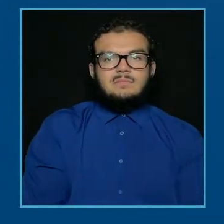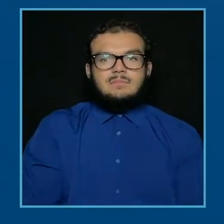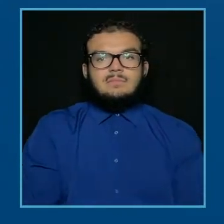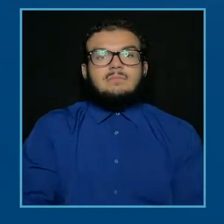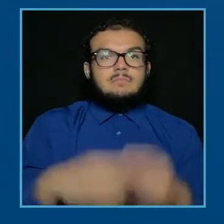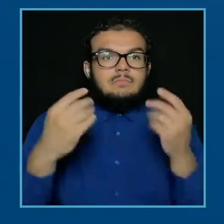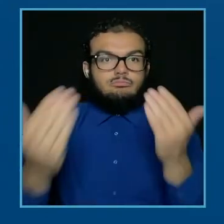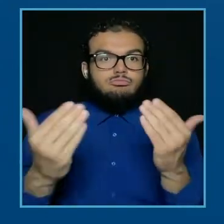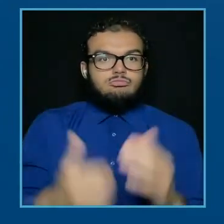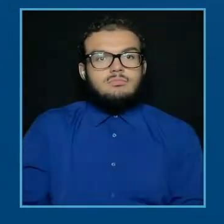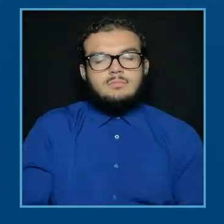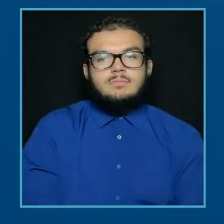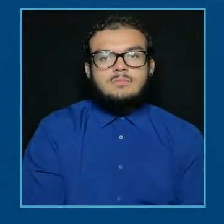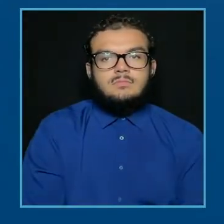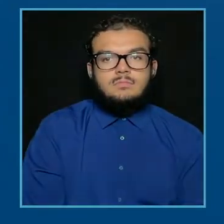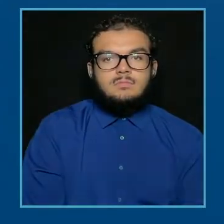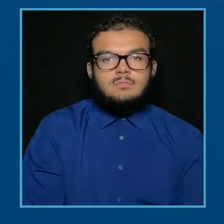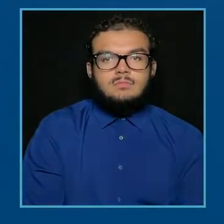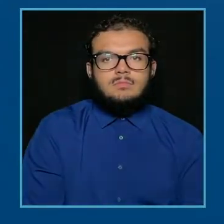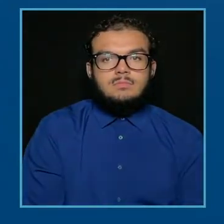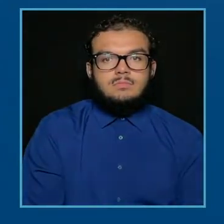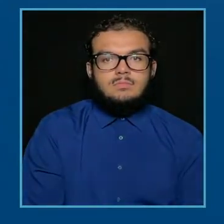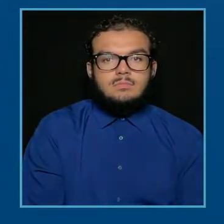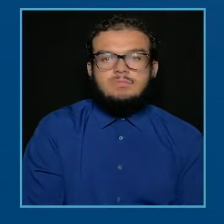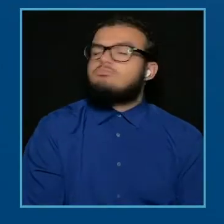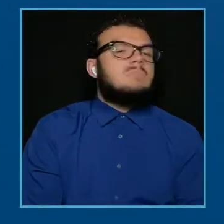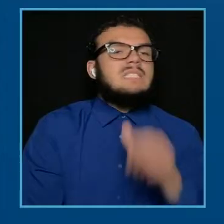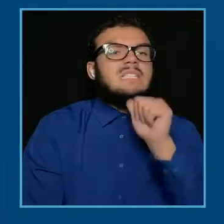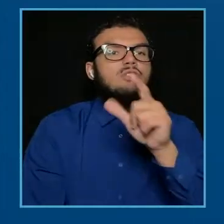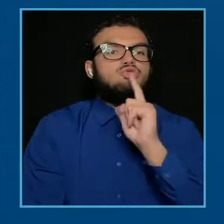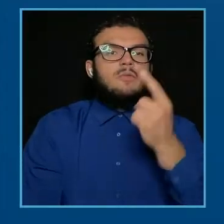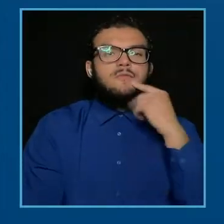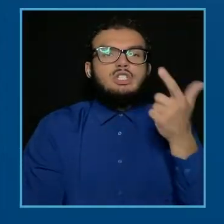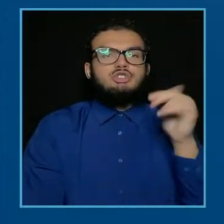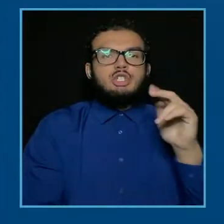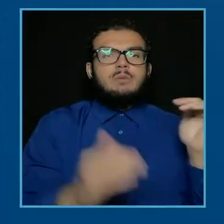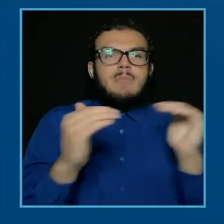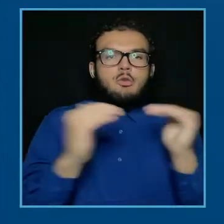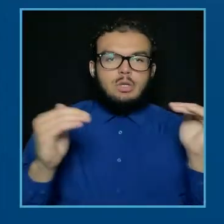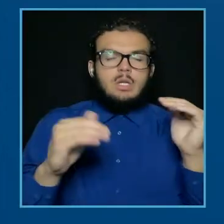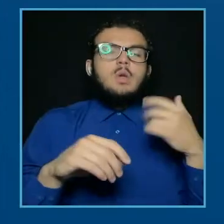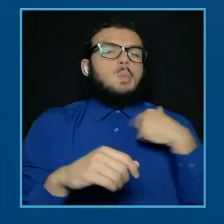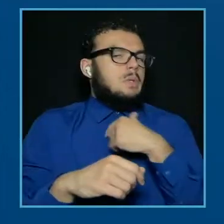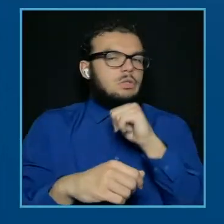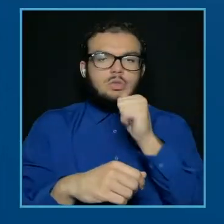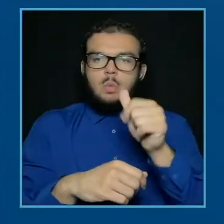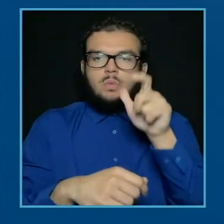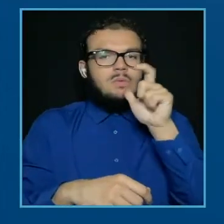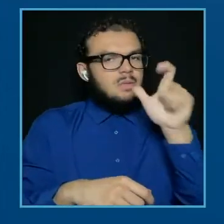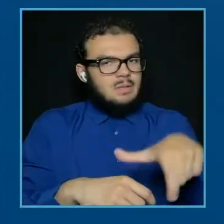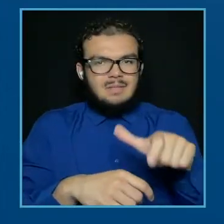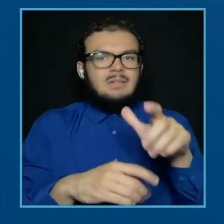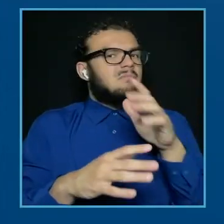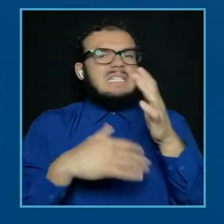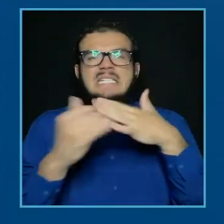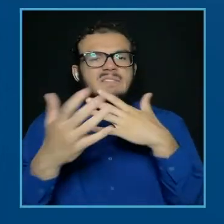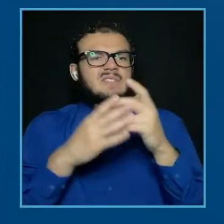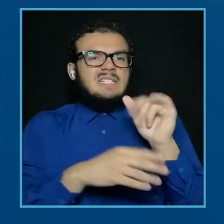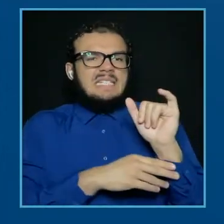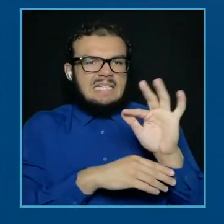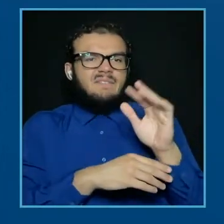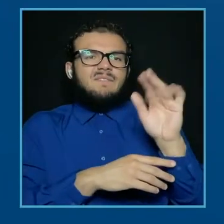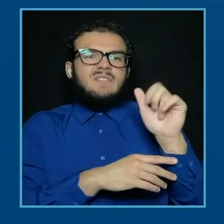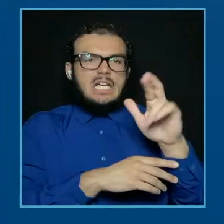go. Okay, that is not true in terms of gender parity. We do not need to consider, even if that was a factor in